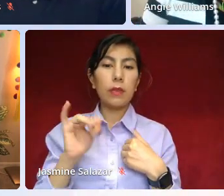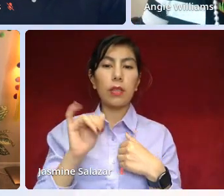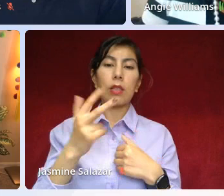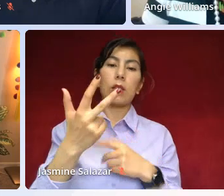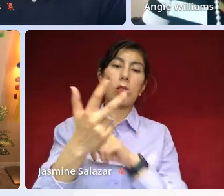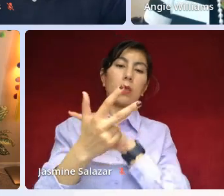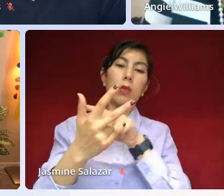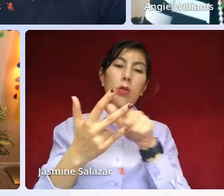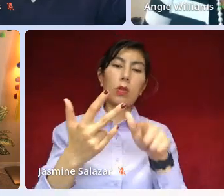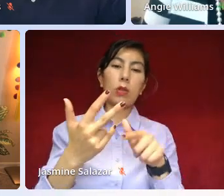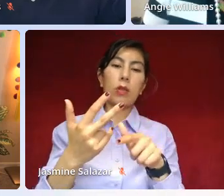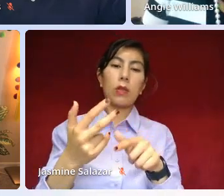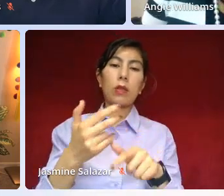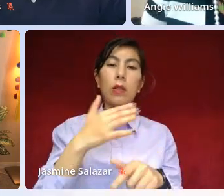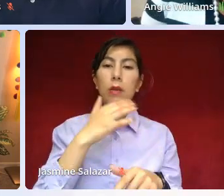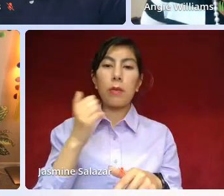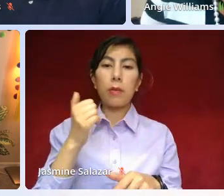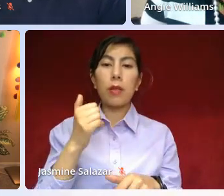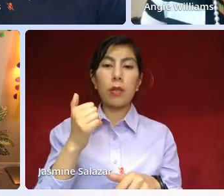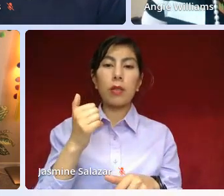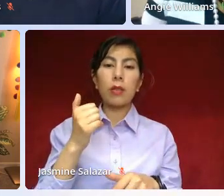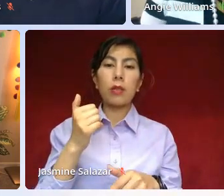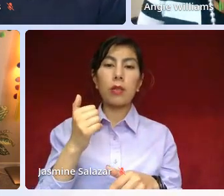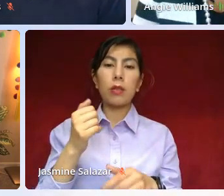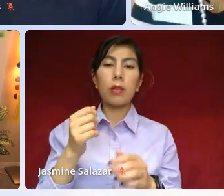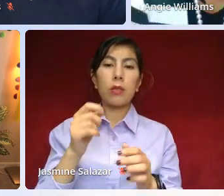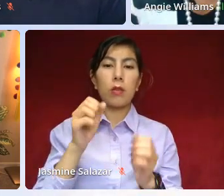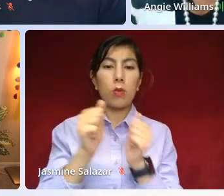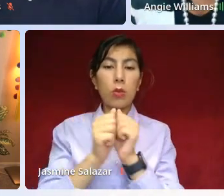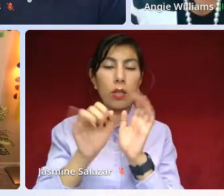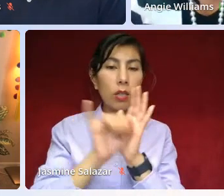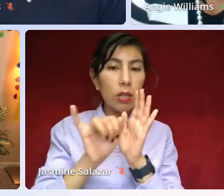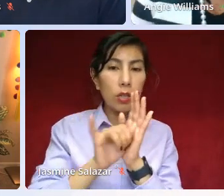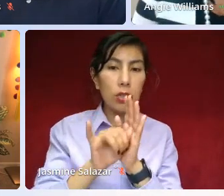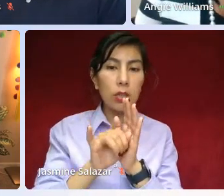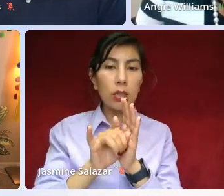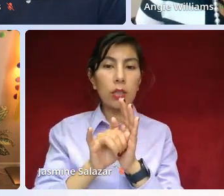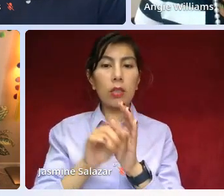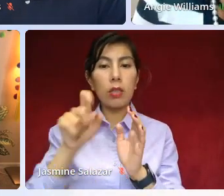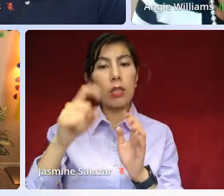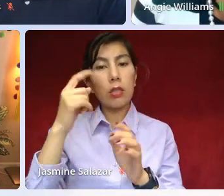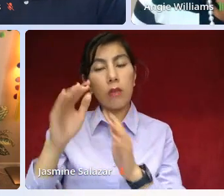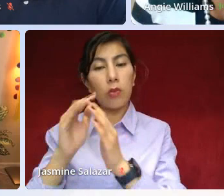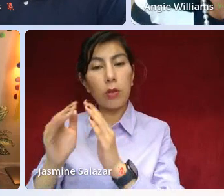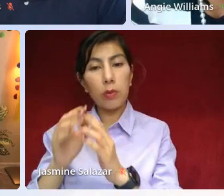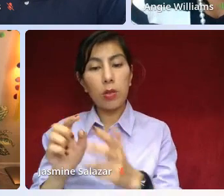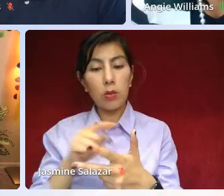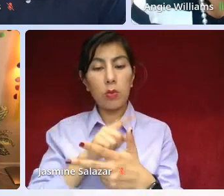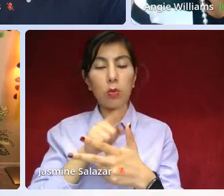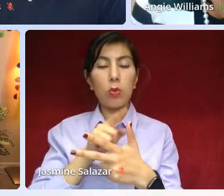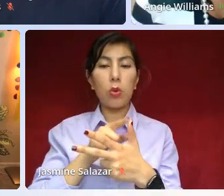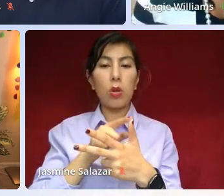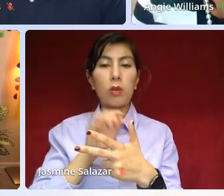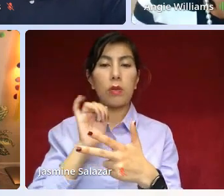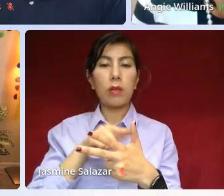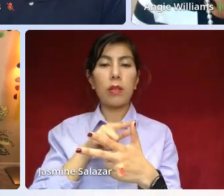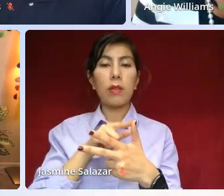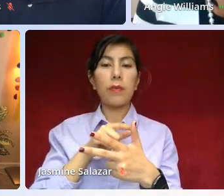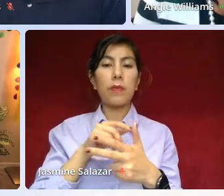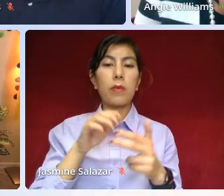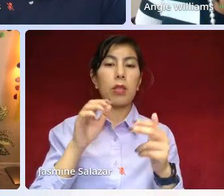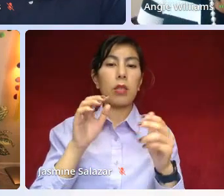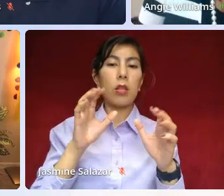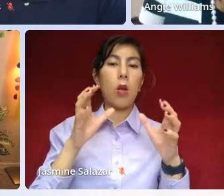best successes around identifying the needs of our community. And one of them in which is our Hope